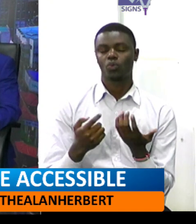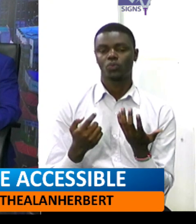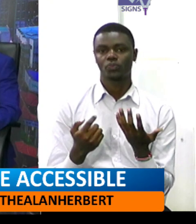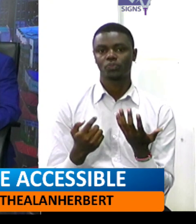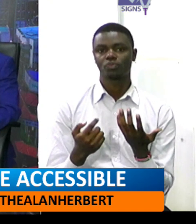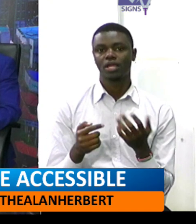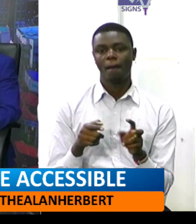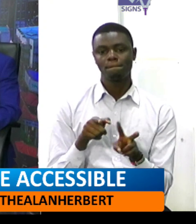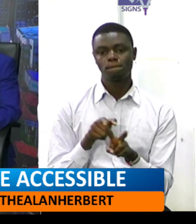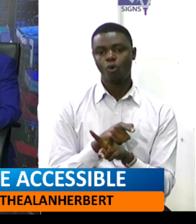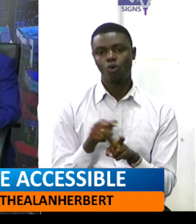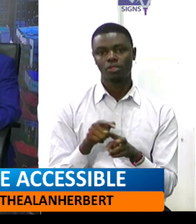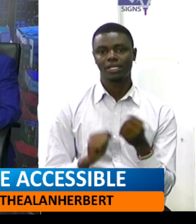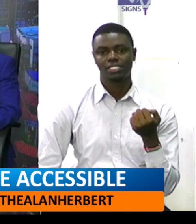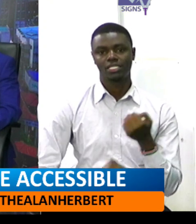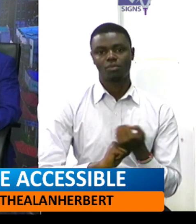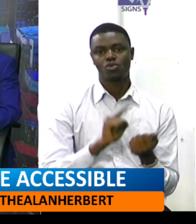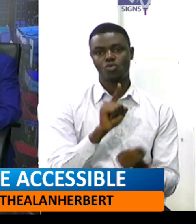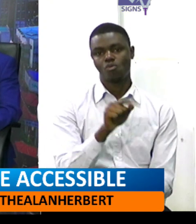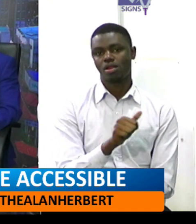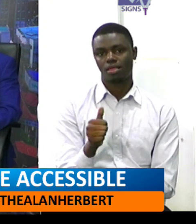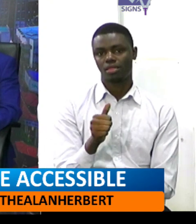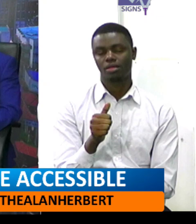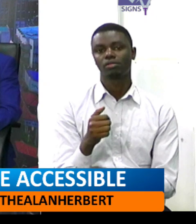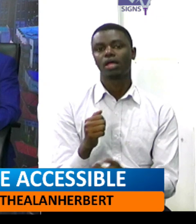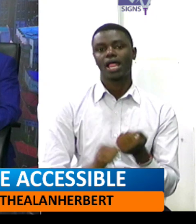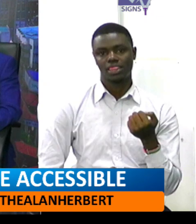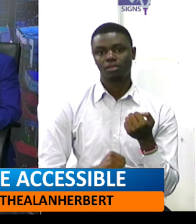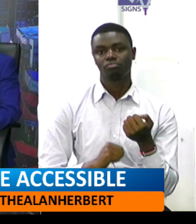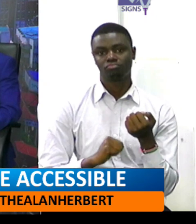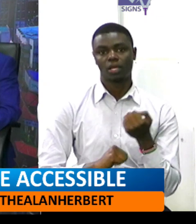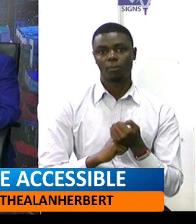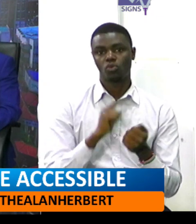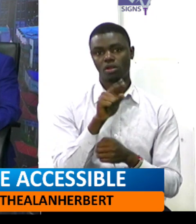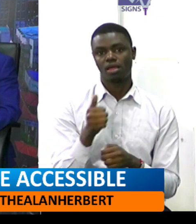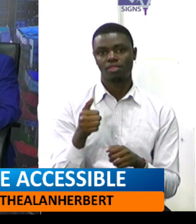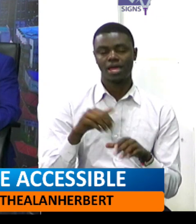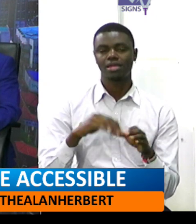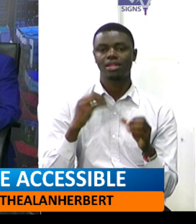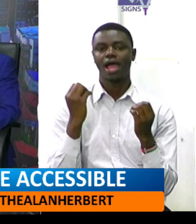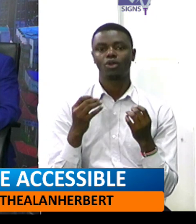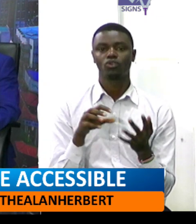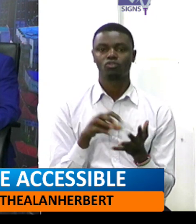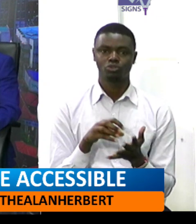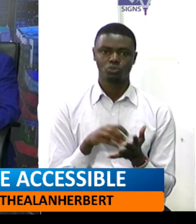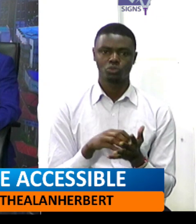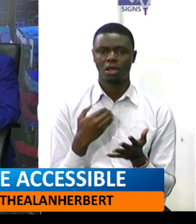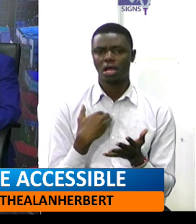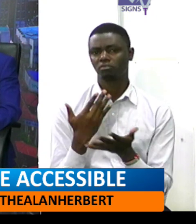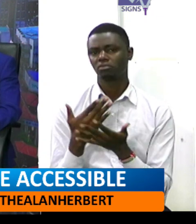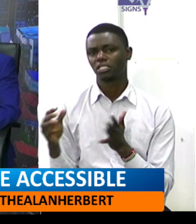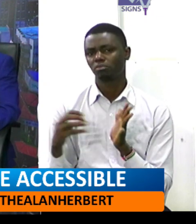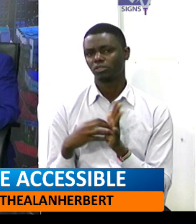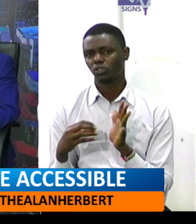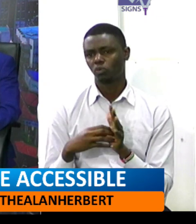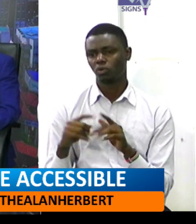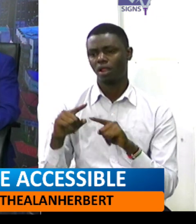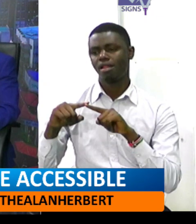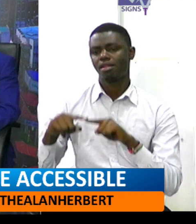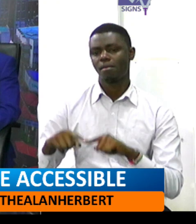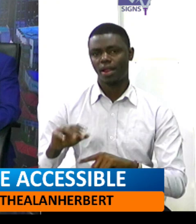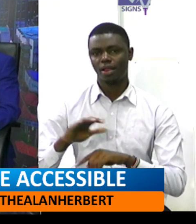they should complement each other. They do complement each other in a lot of situations. There are situations which, depending